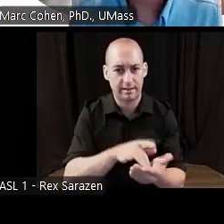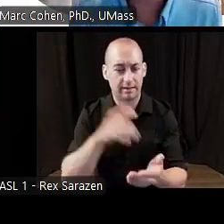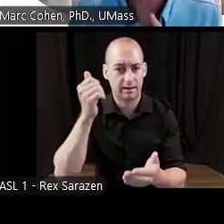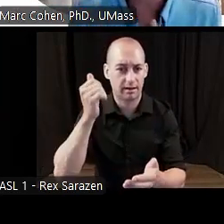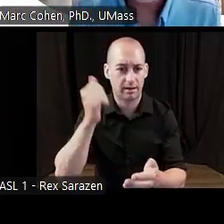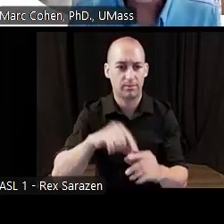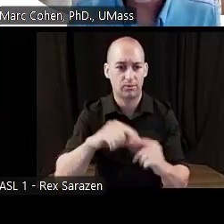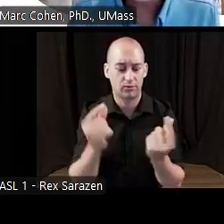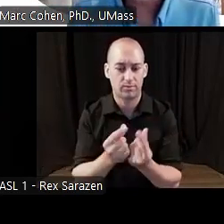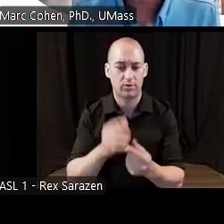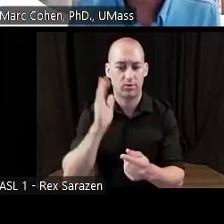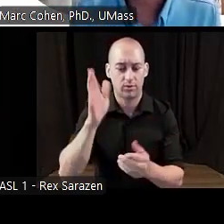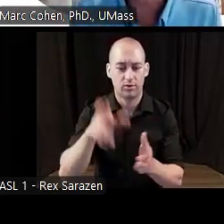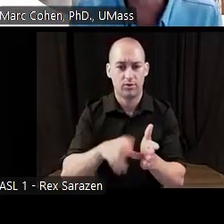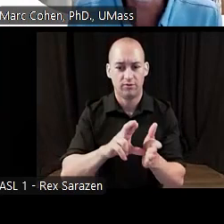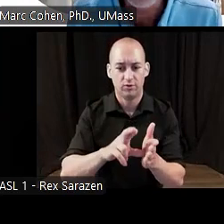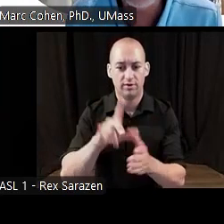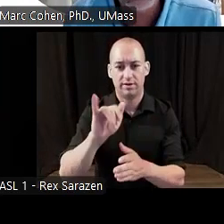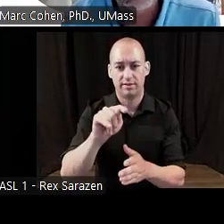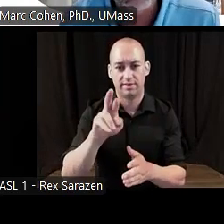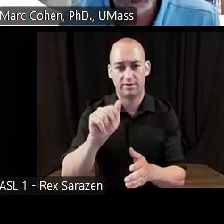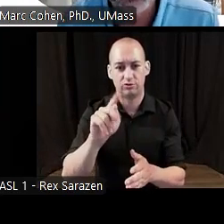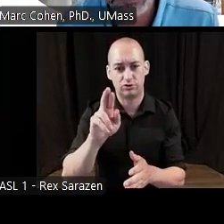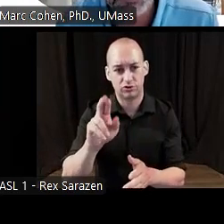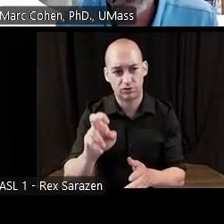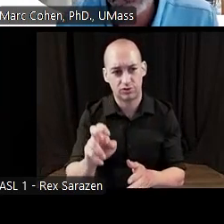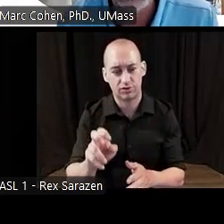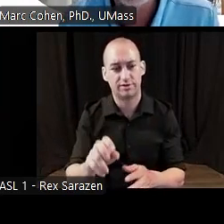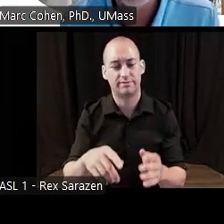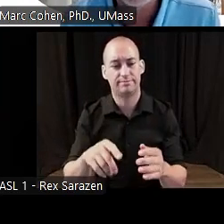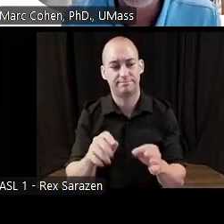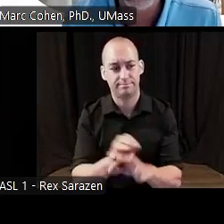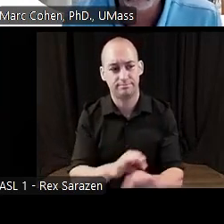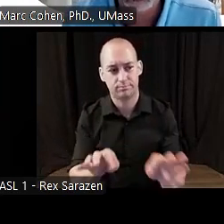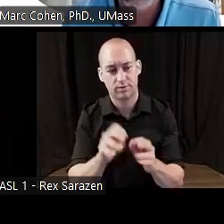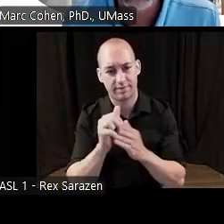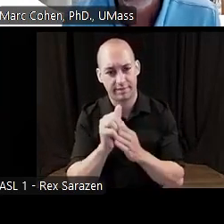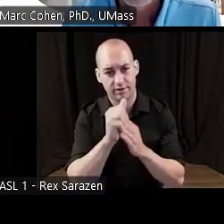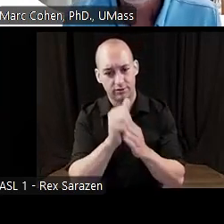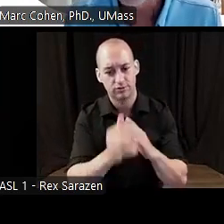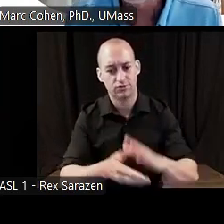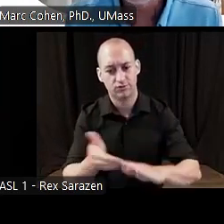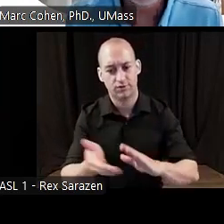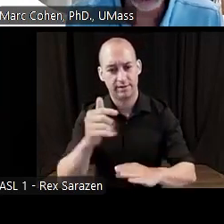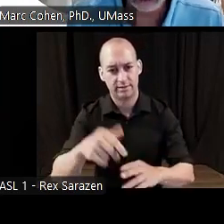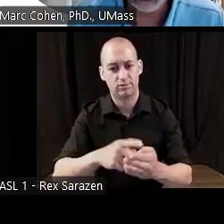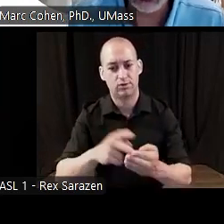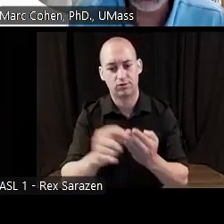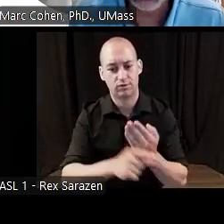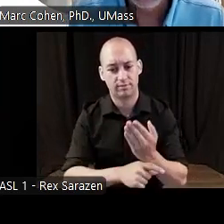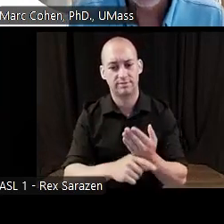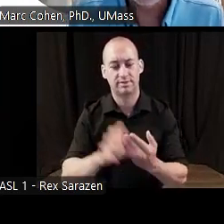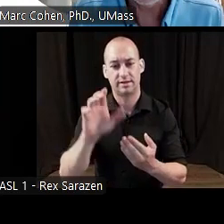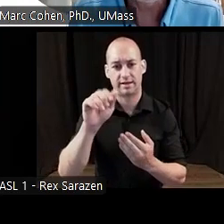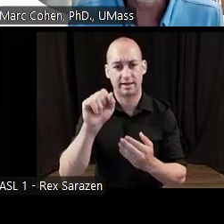we'll be reviewing literature, interviewing key leaders that are running some of these programs, capture some case